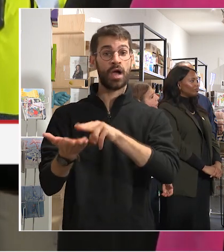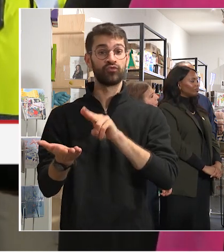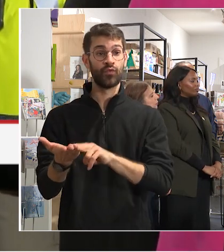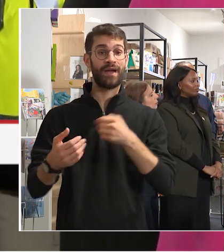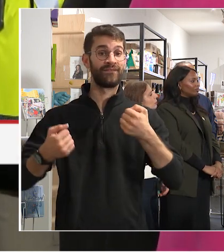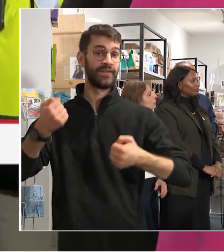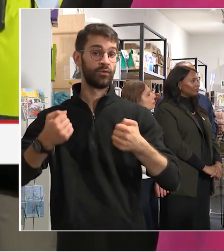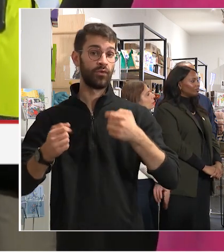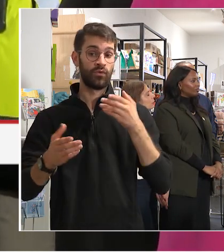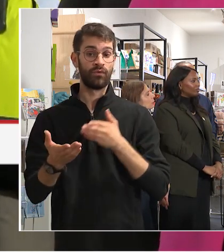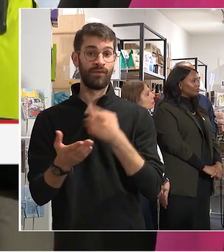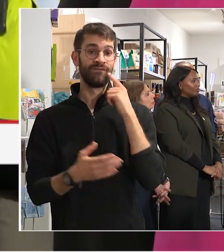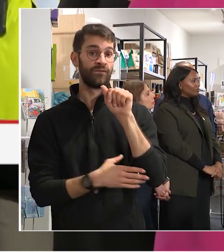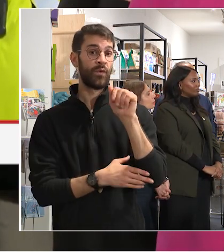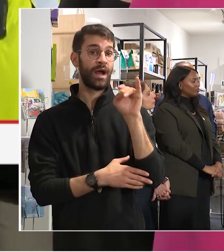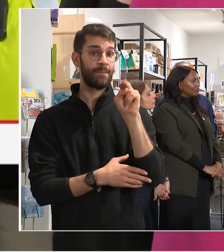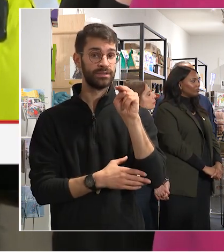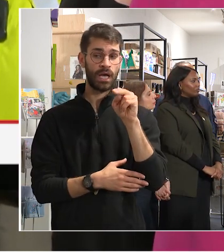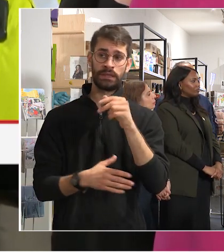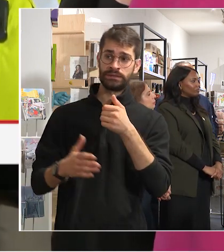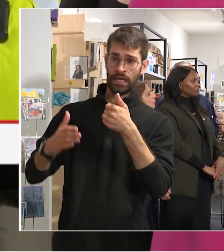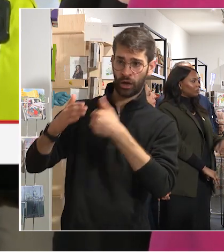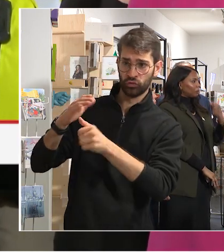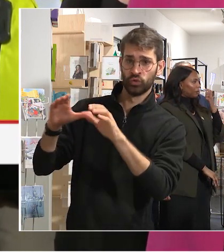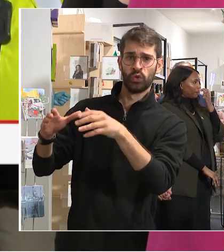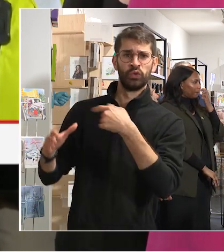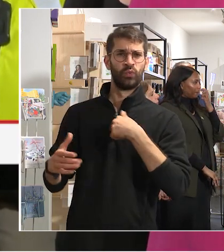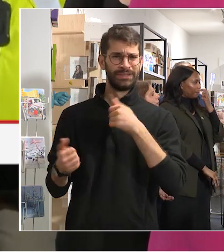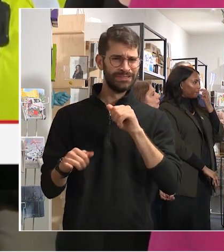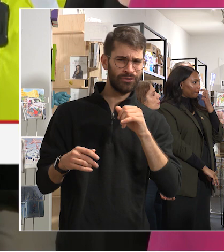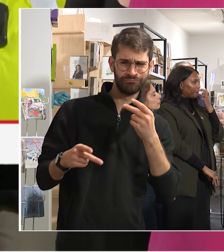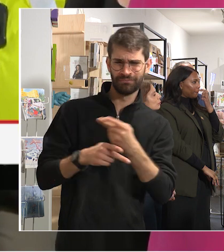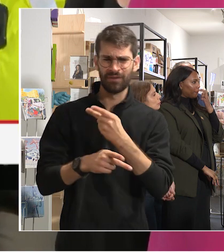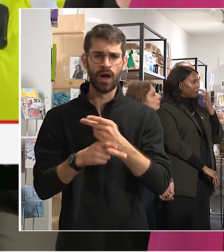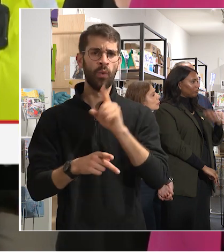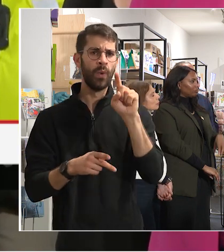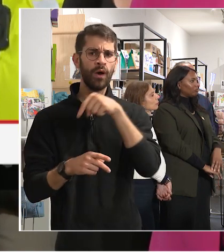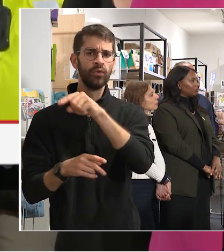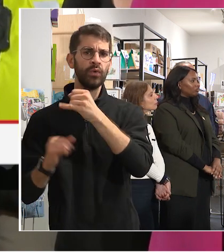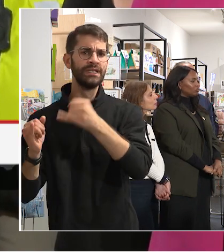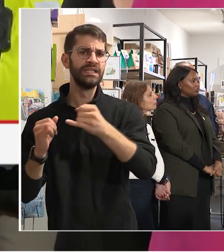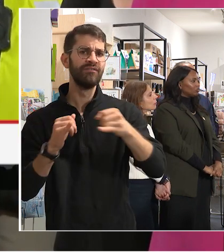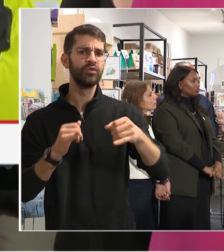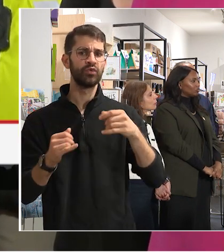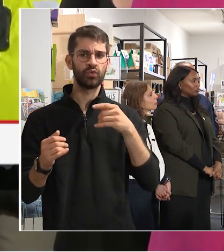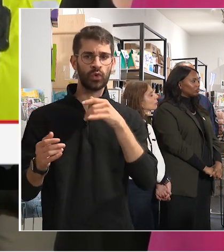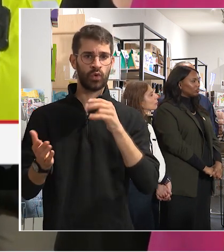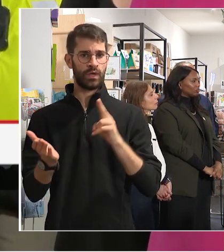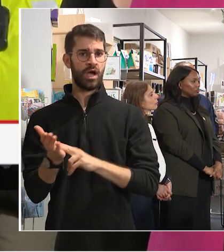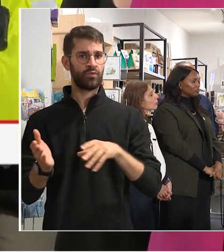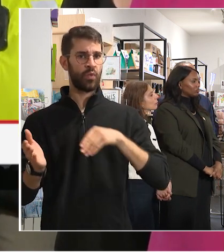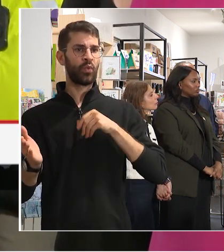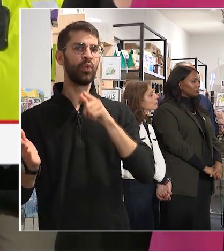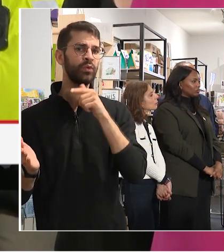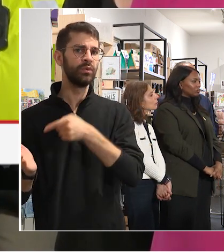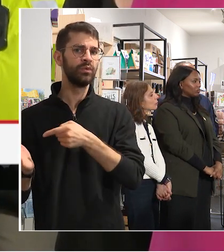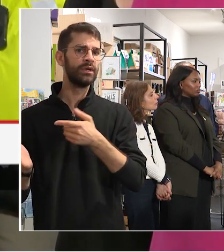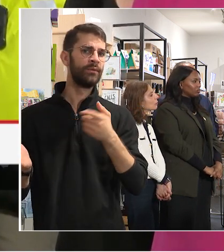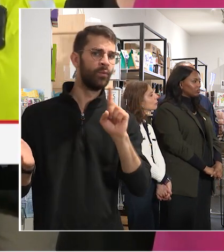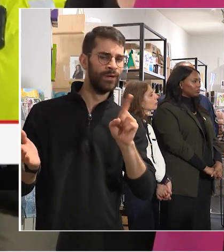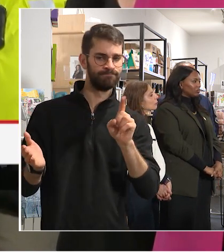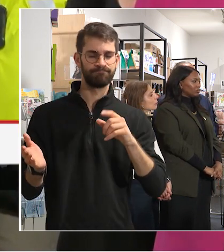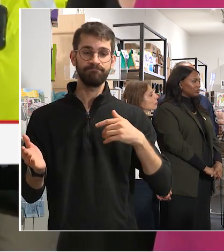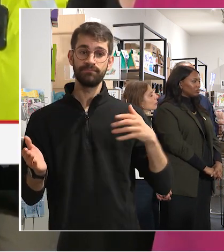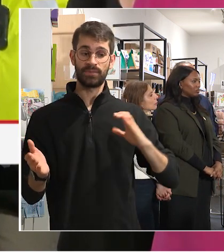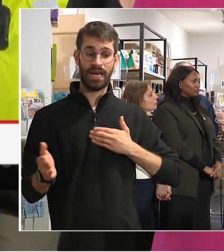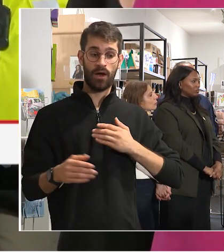for Amazon. We are still working to determine where those individuals are. And the investigators and detectives are really doing some good work. I mean, I